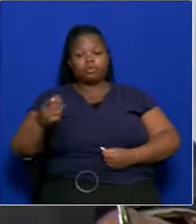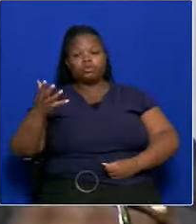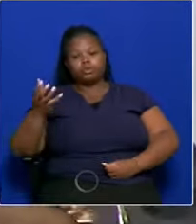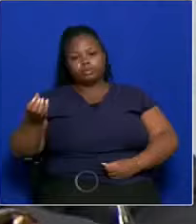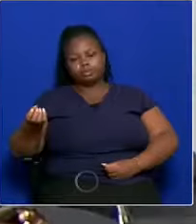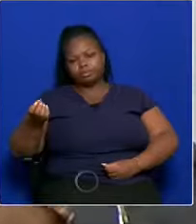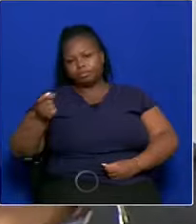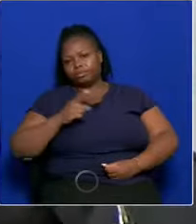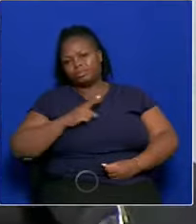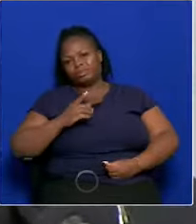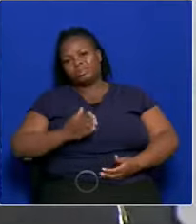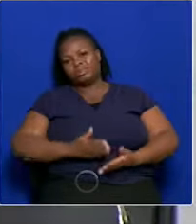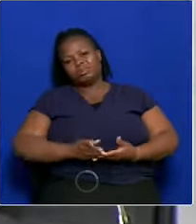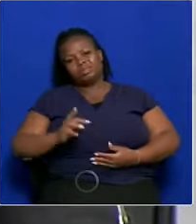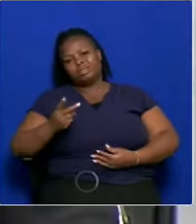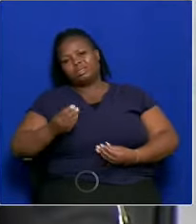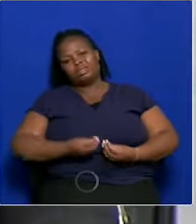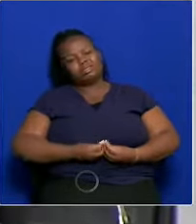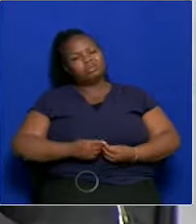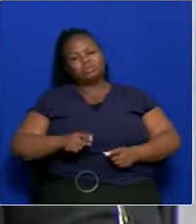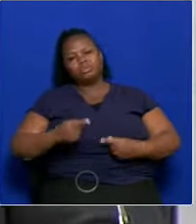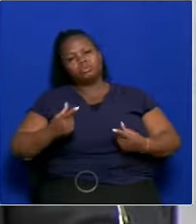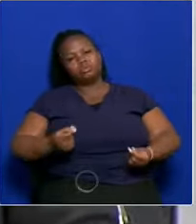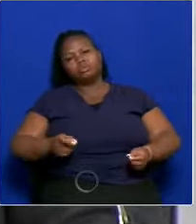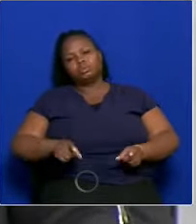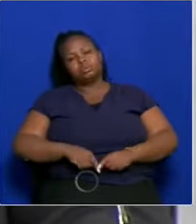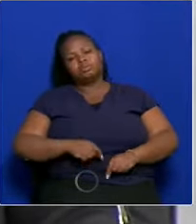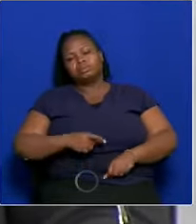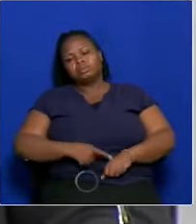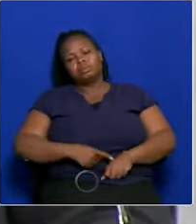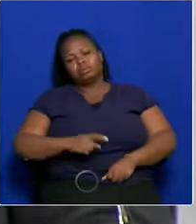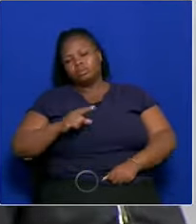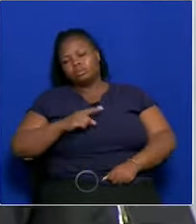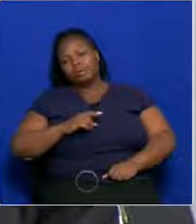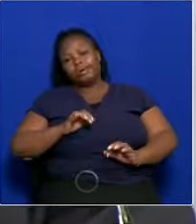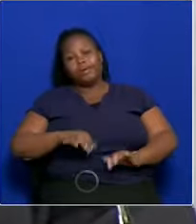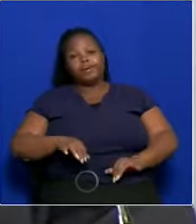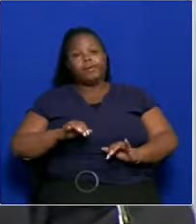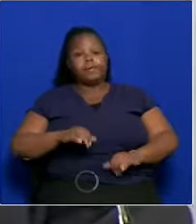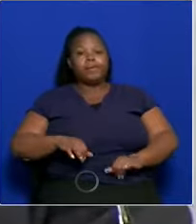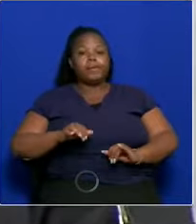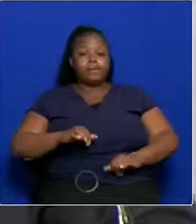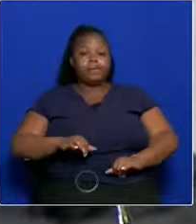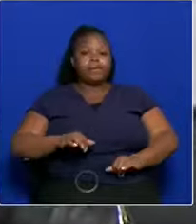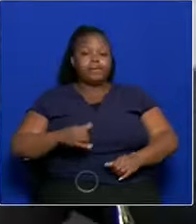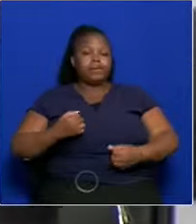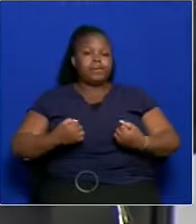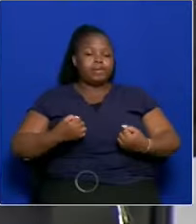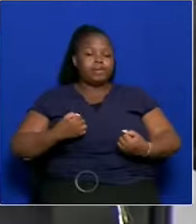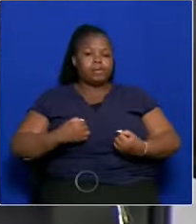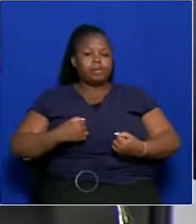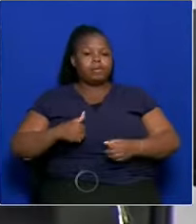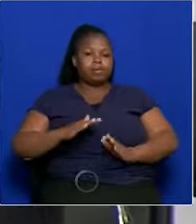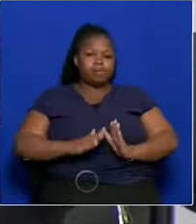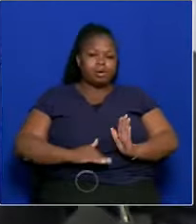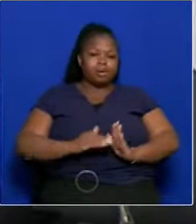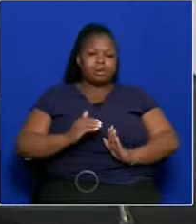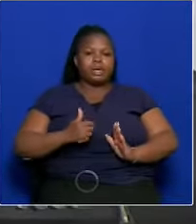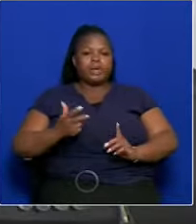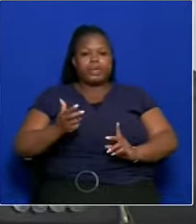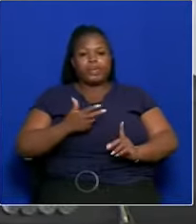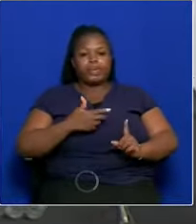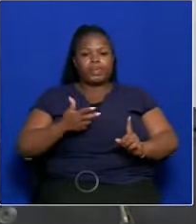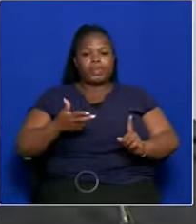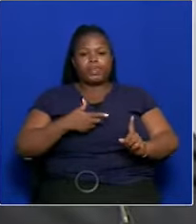they cannot be done at the same time because you are waiting for the car to be painted. Also, there